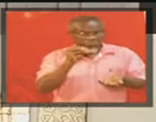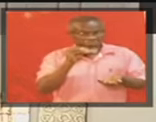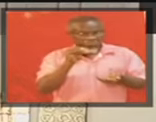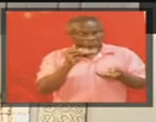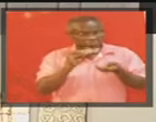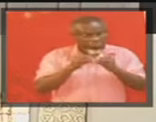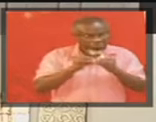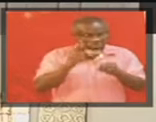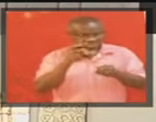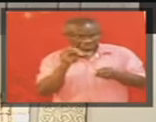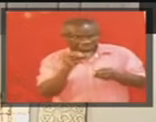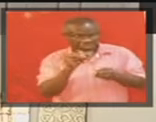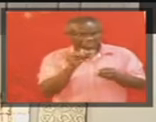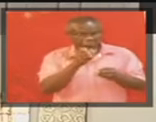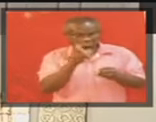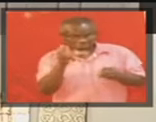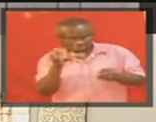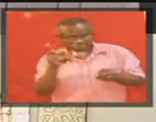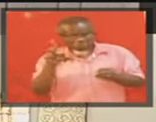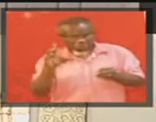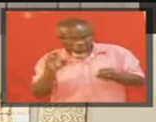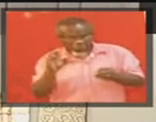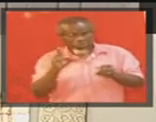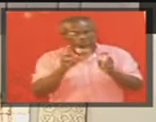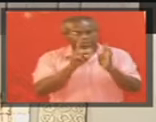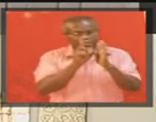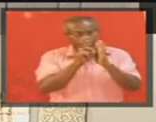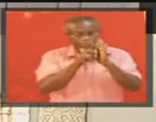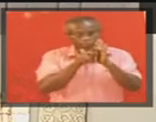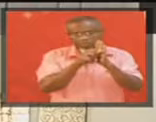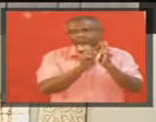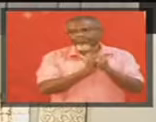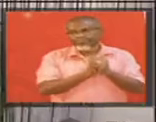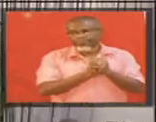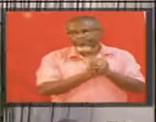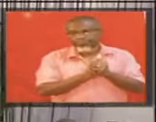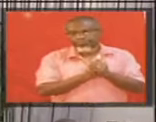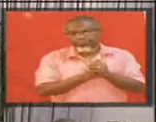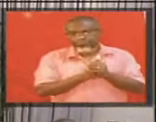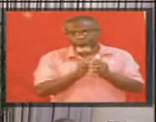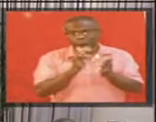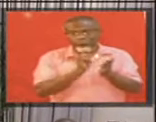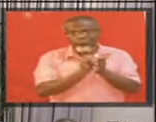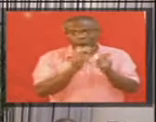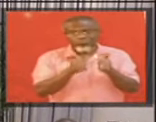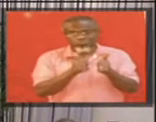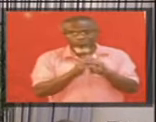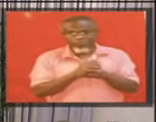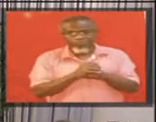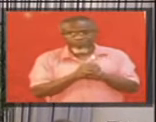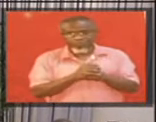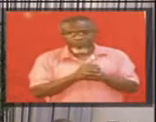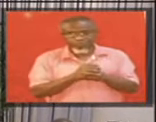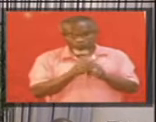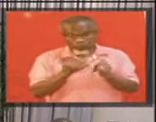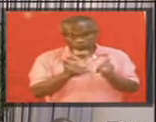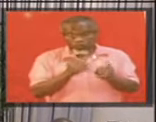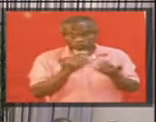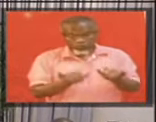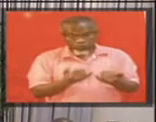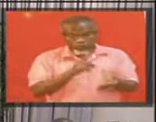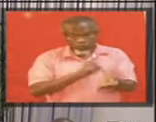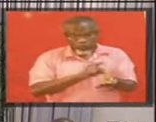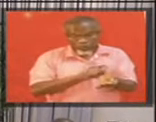you. Thank you very much, Dr. Fraser. And Dr. Hines has prepared an updated epidemiological